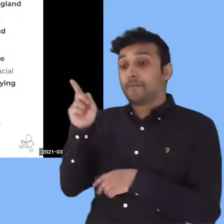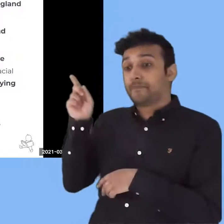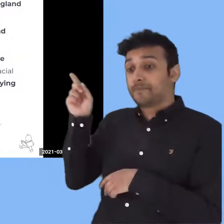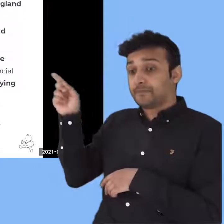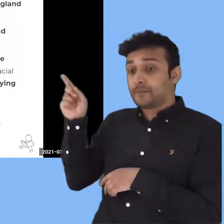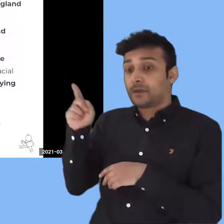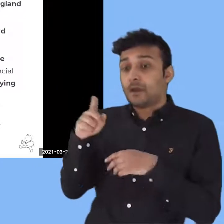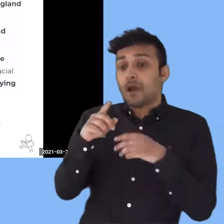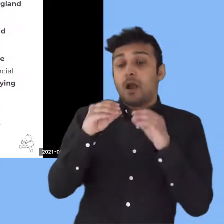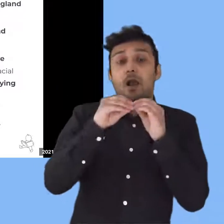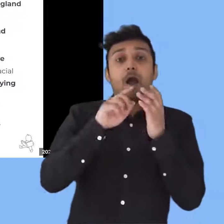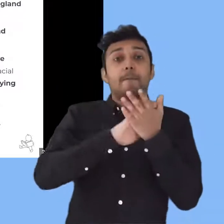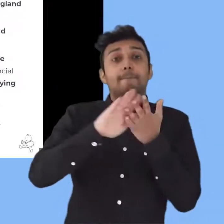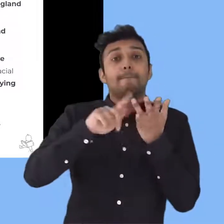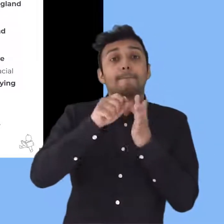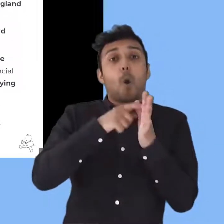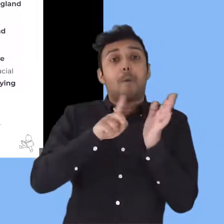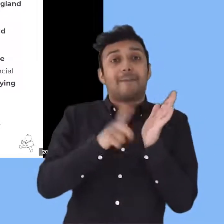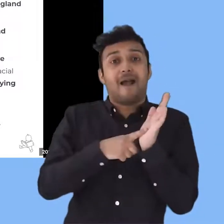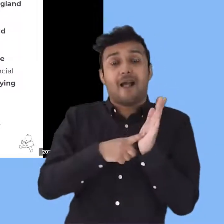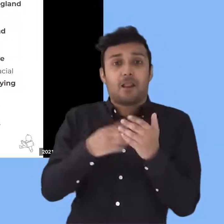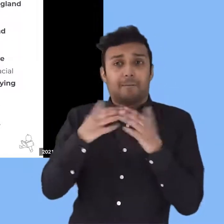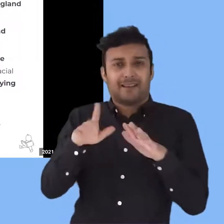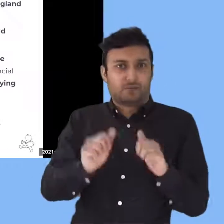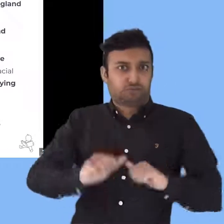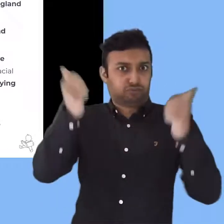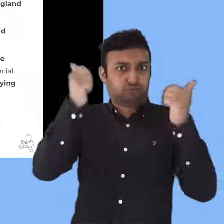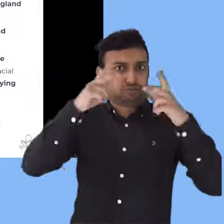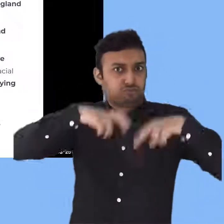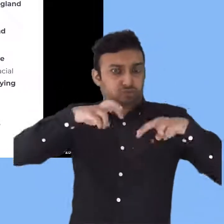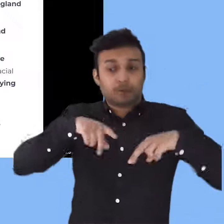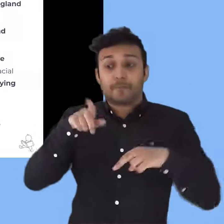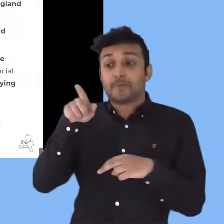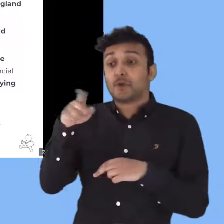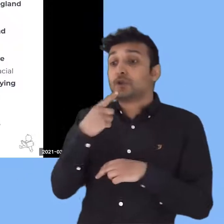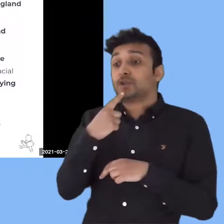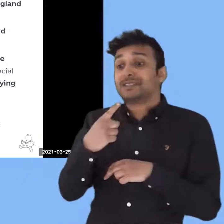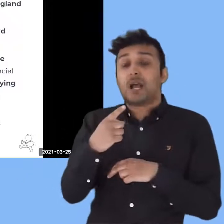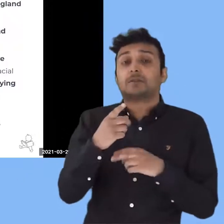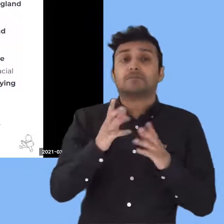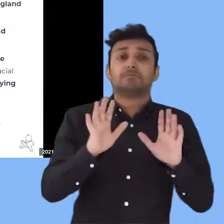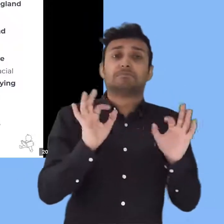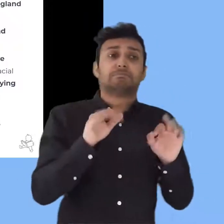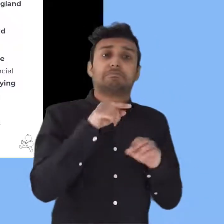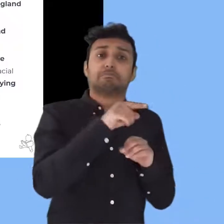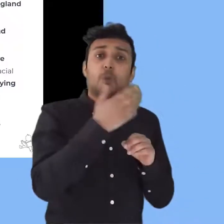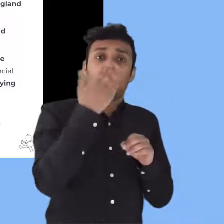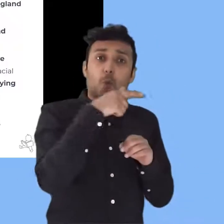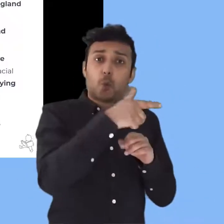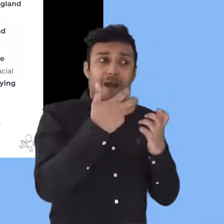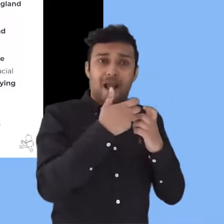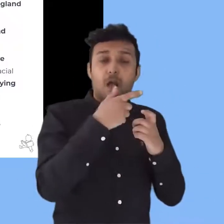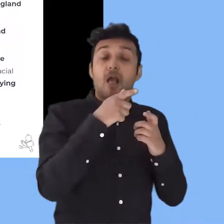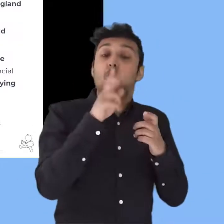of a post-racial society. She points out that schools aren't actually bound to record how well they're addressing their inequalities, nor are